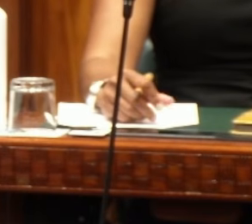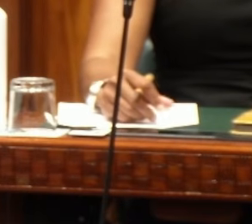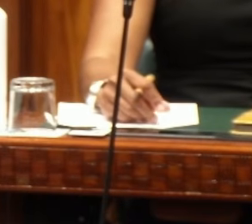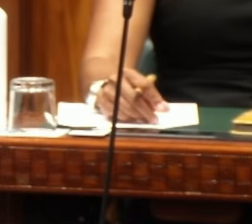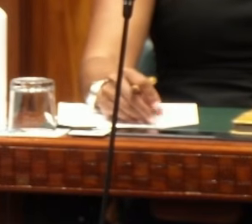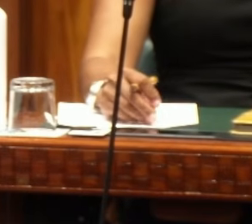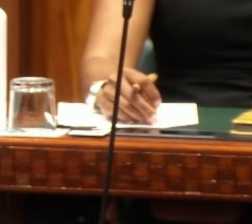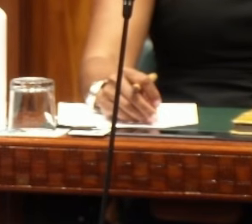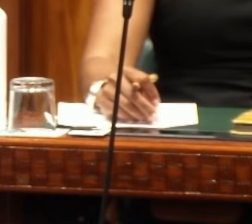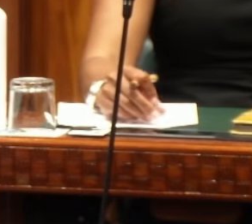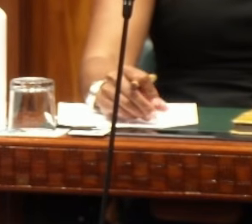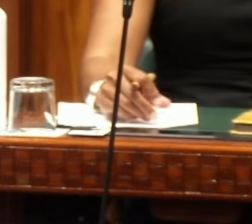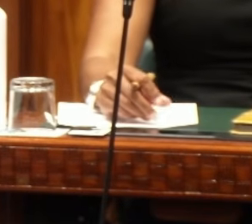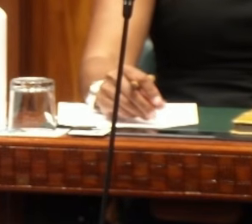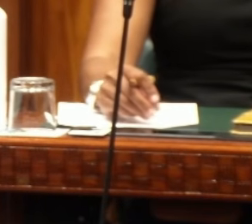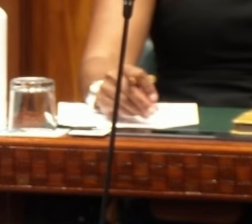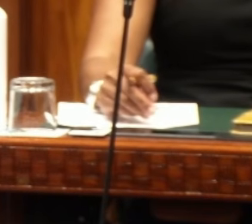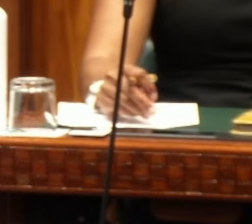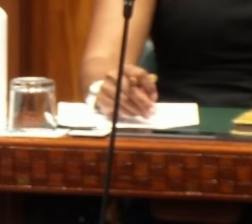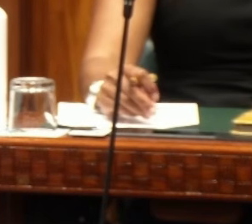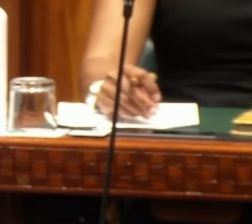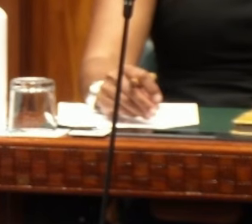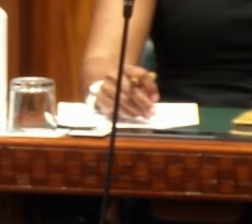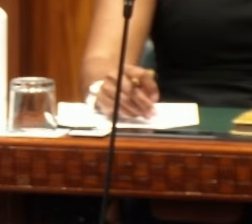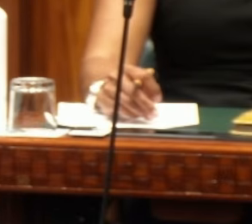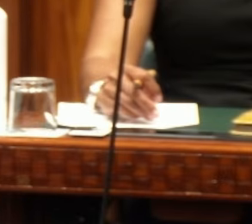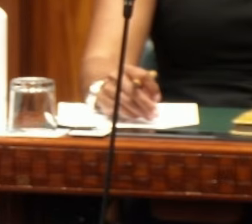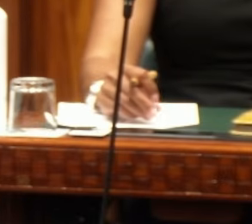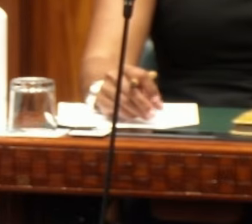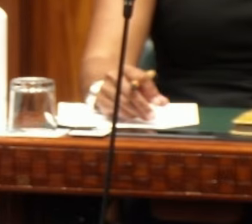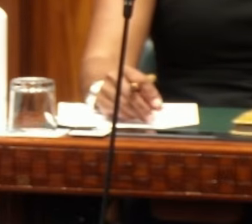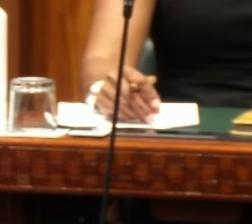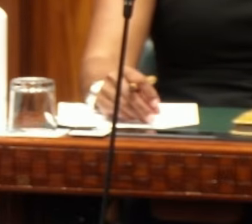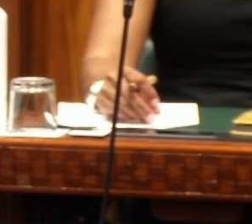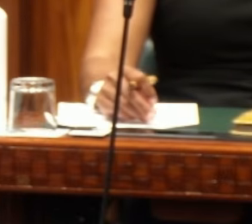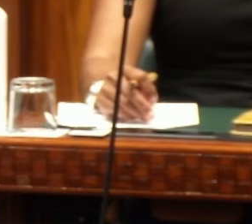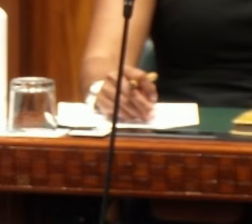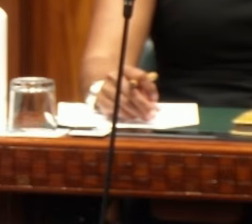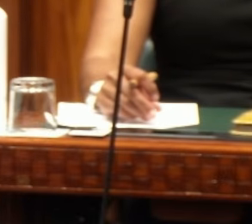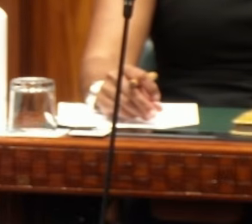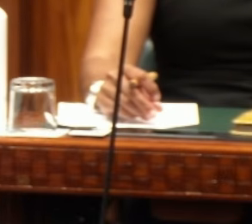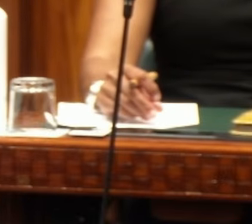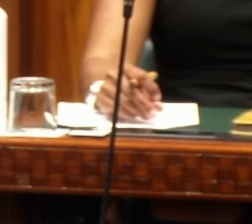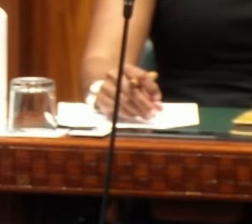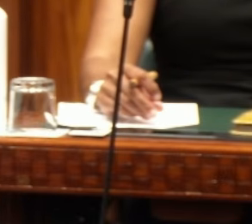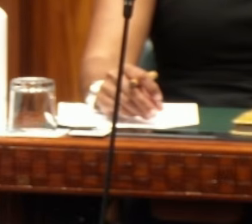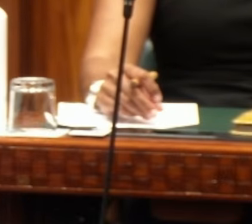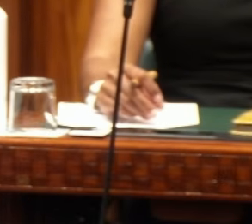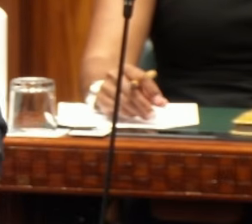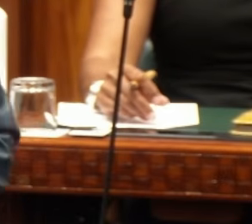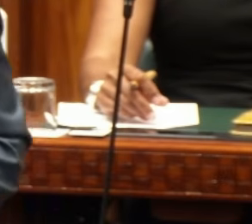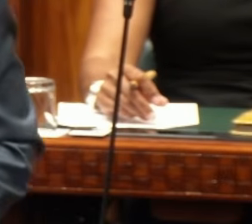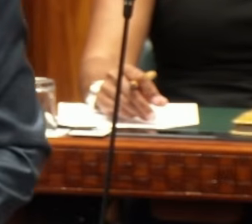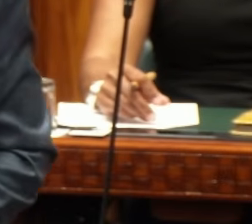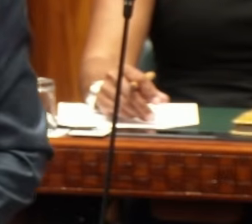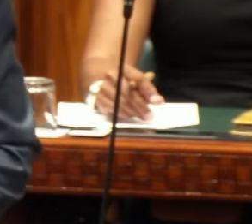process towards sustainable public debt. We are not there yet. We still have work to do. Mr. Speaker,